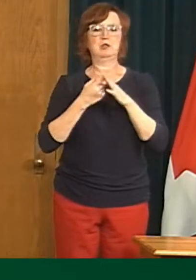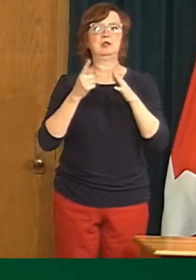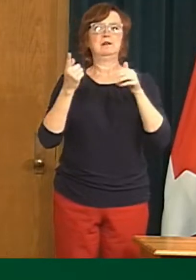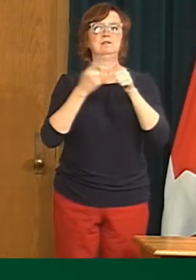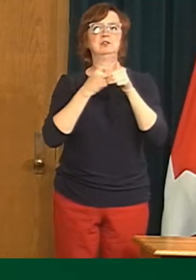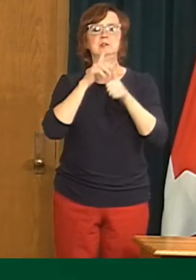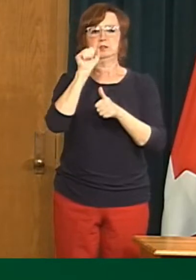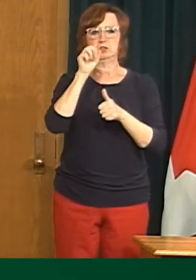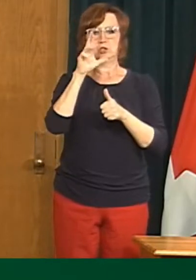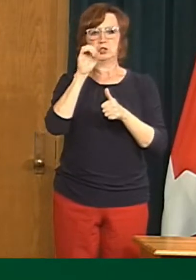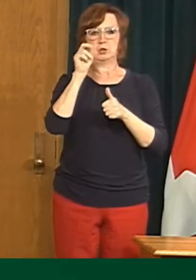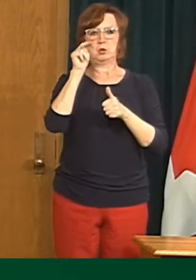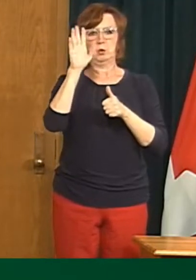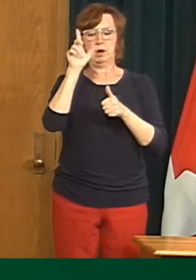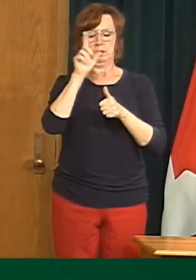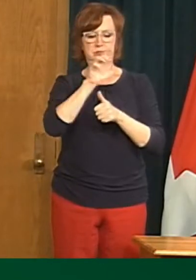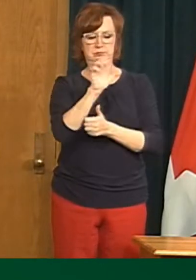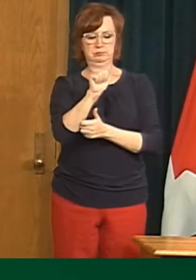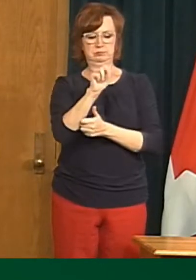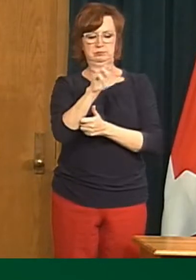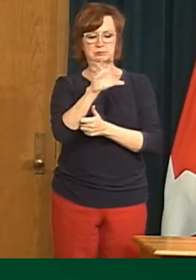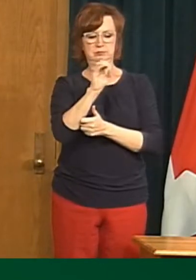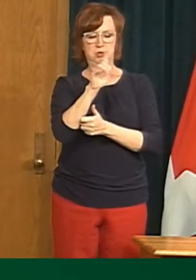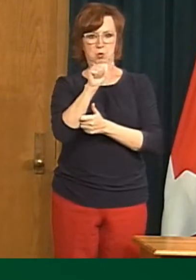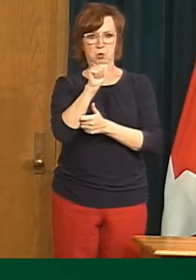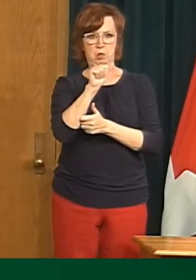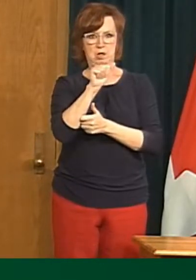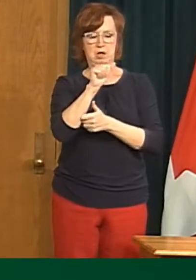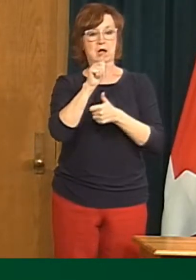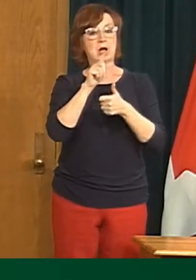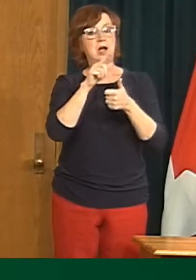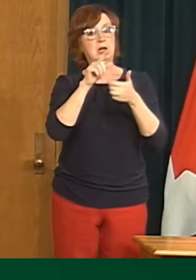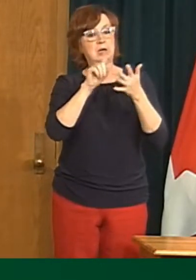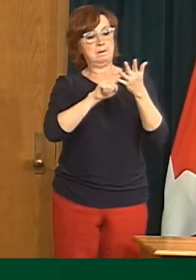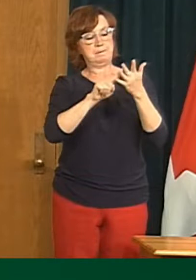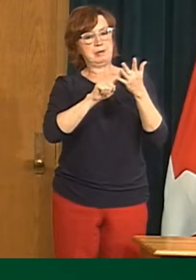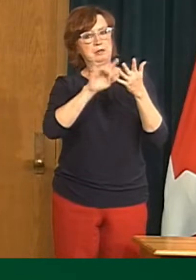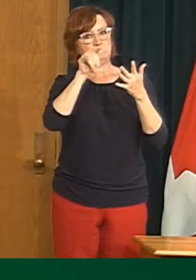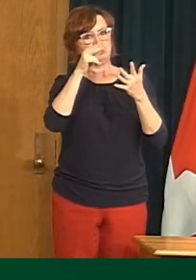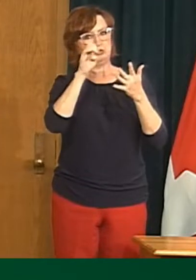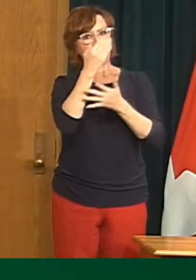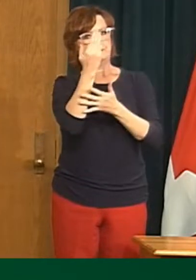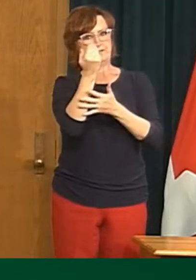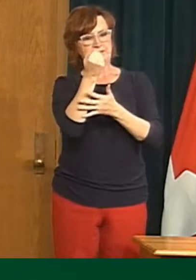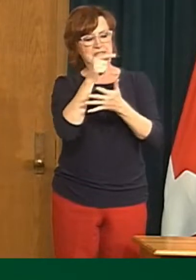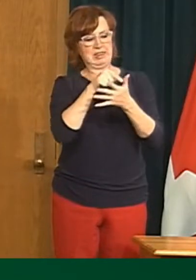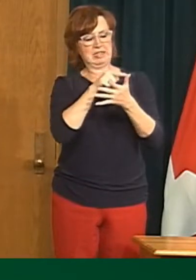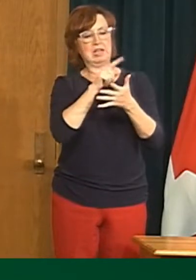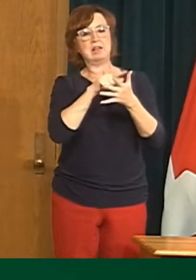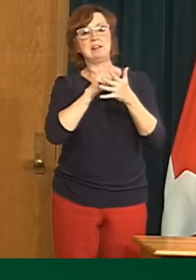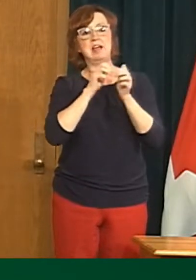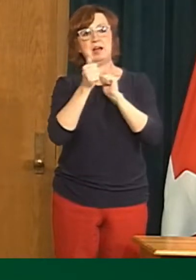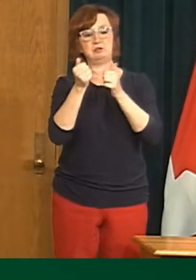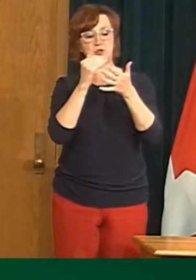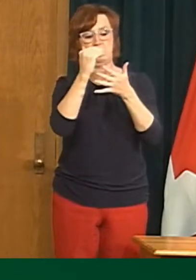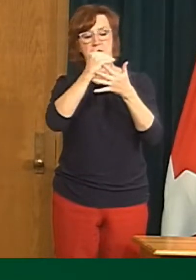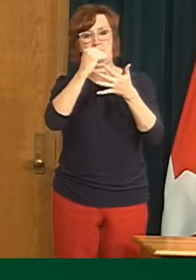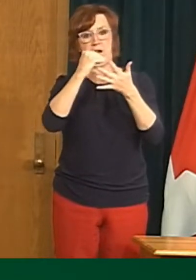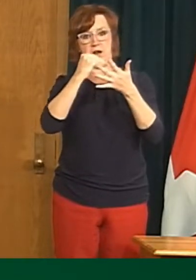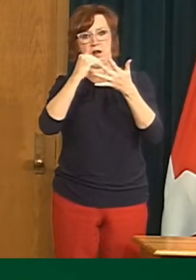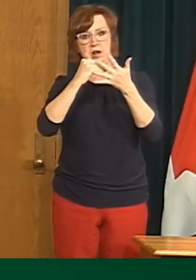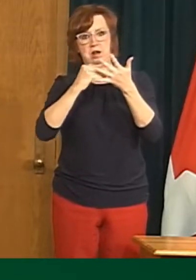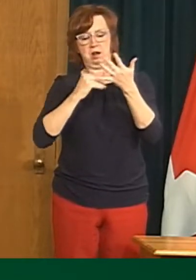weeks. Earlier today, we announced that the government and the opposition House leaders have reached an agreement for a